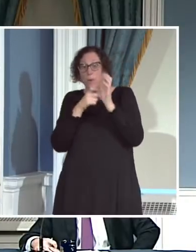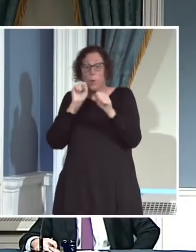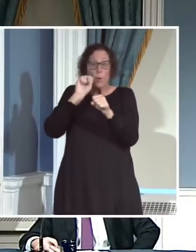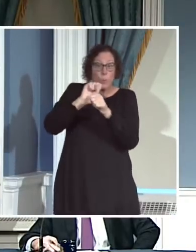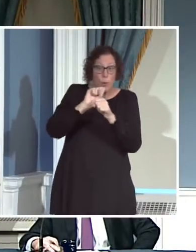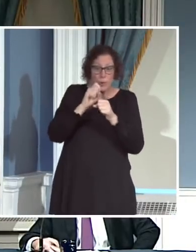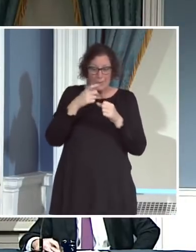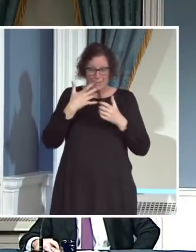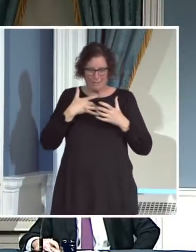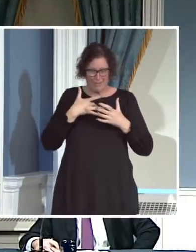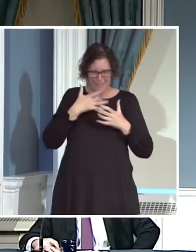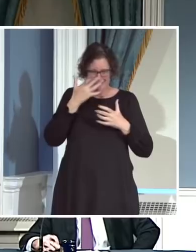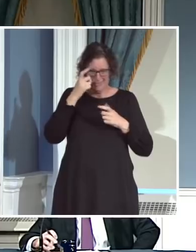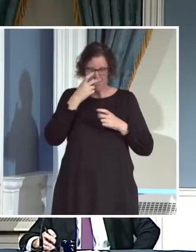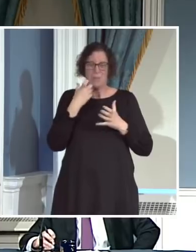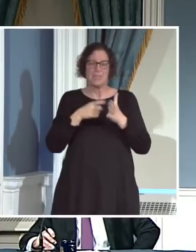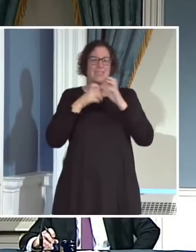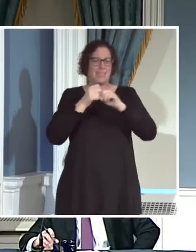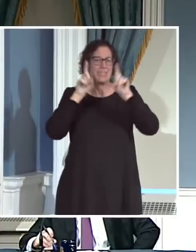city is up next. Yoav.